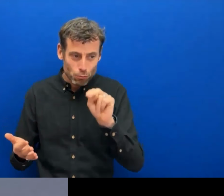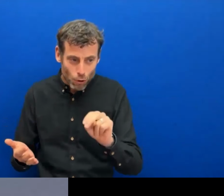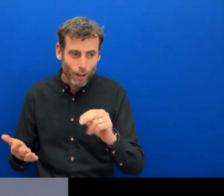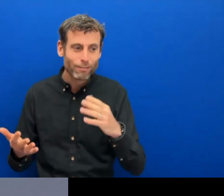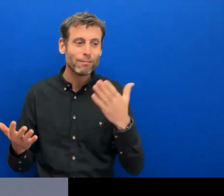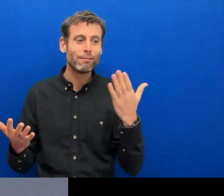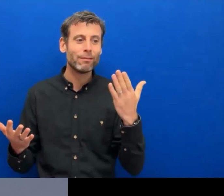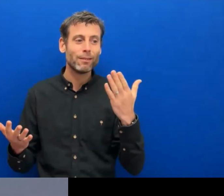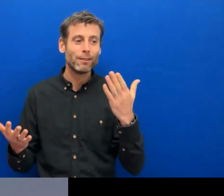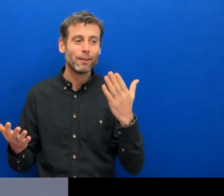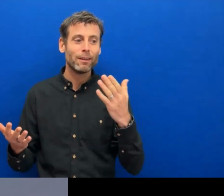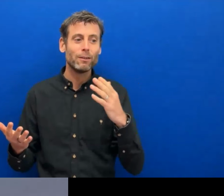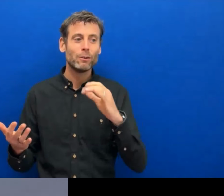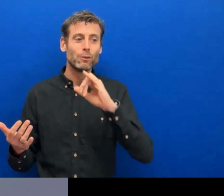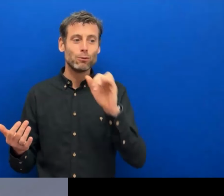if June is still with us.